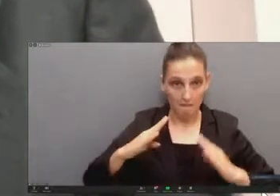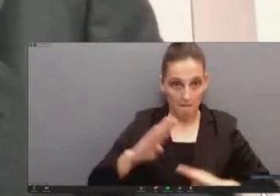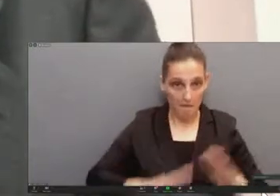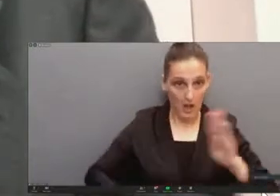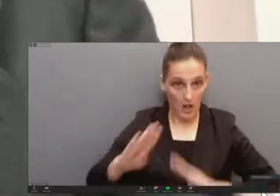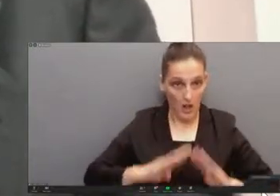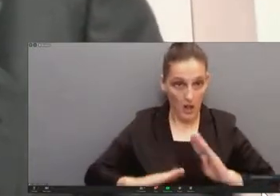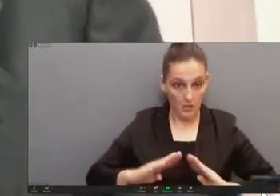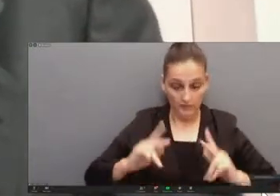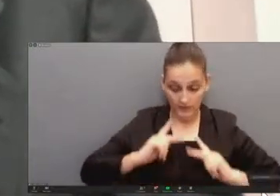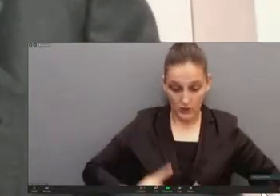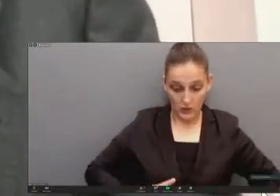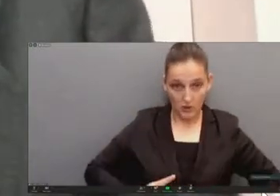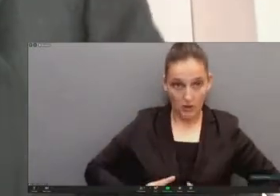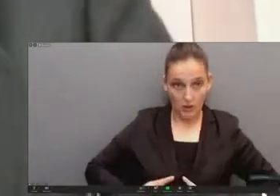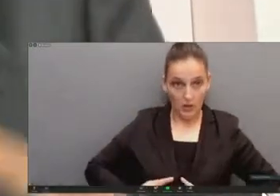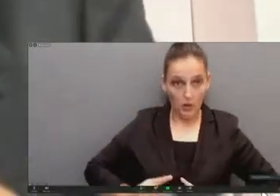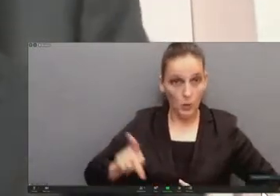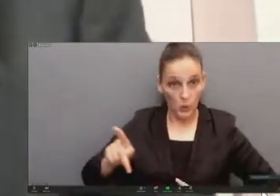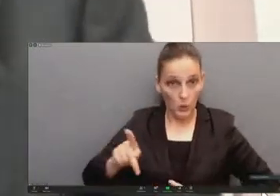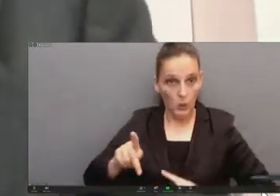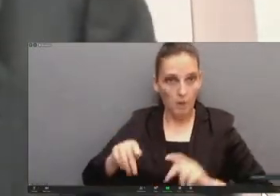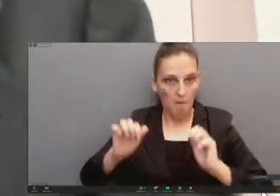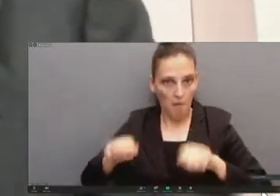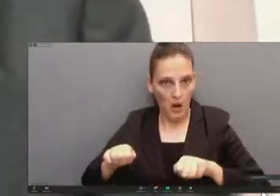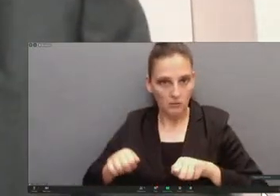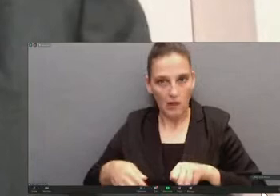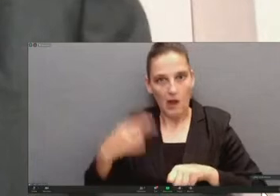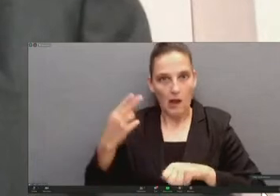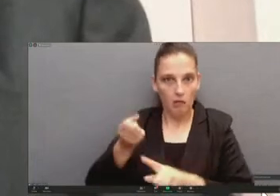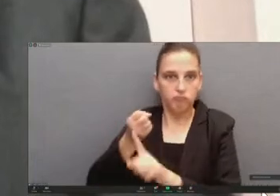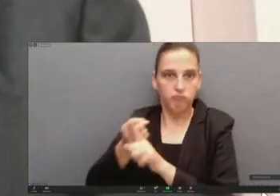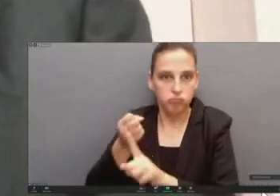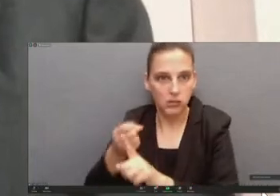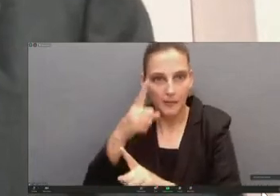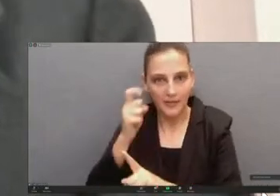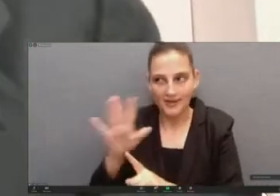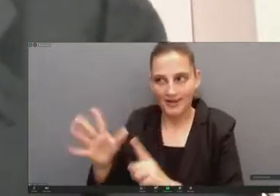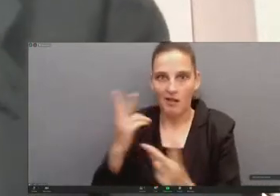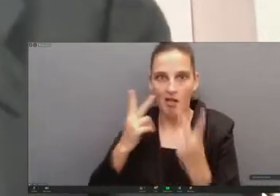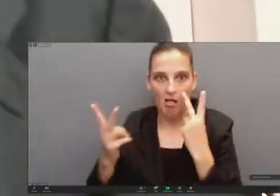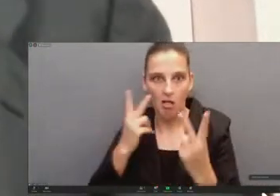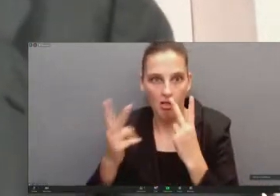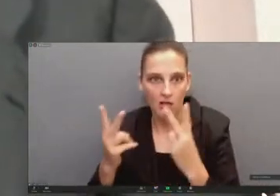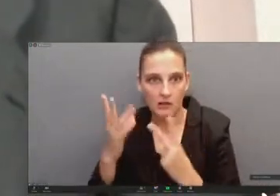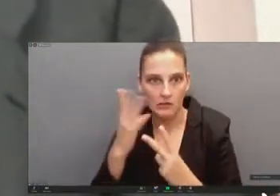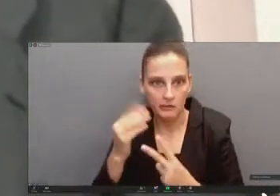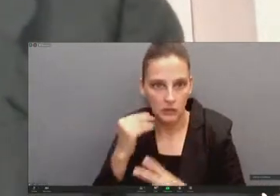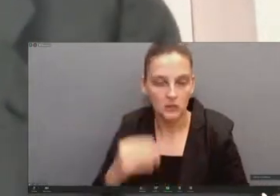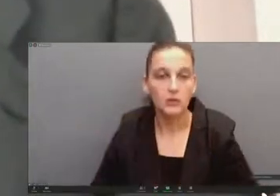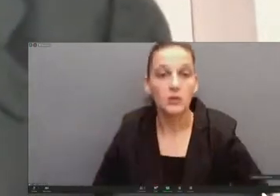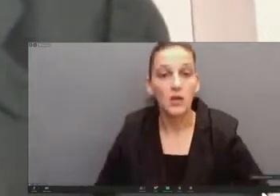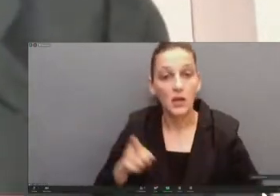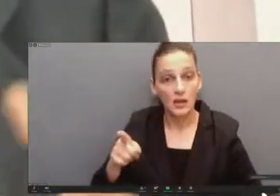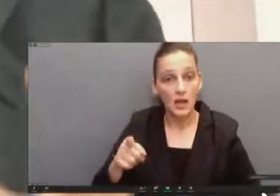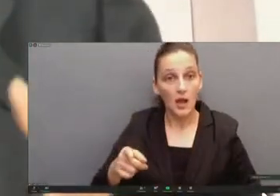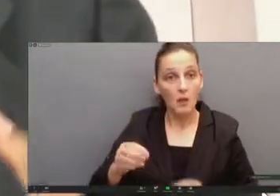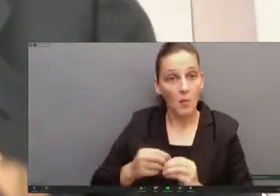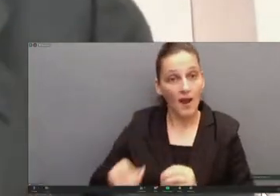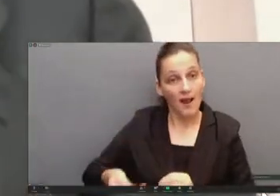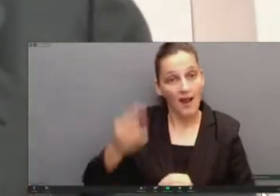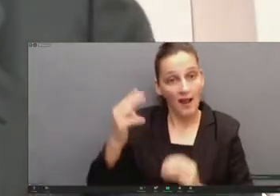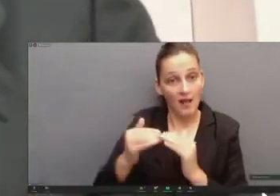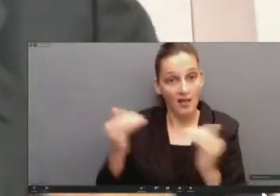vulnerability because of their exposures. On top of that, because they have higher levels of mortality, these